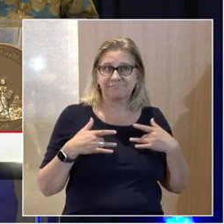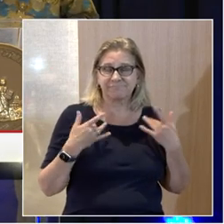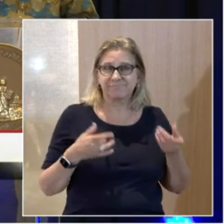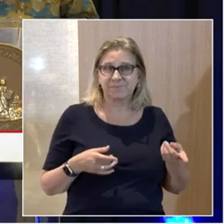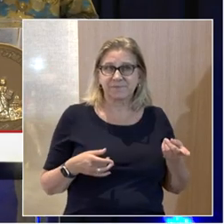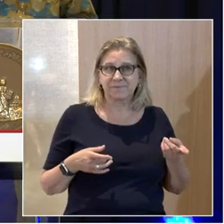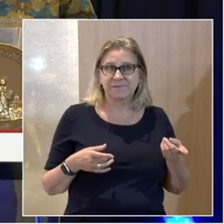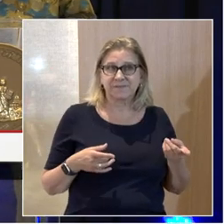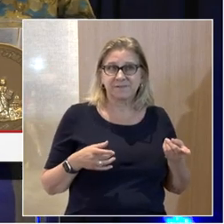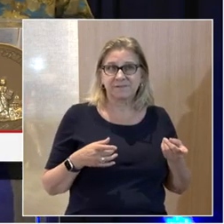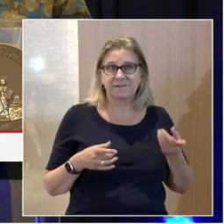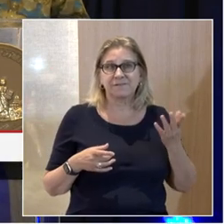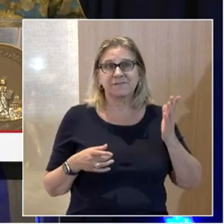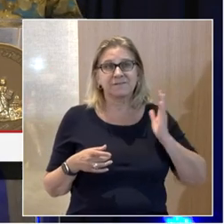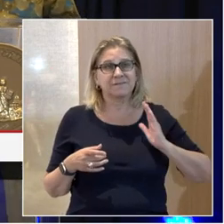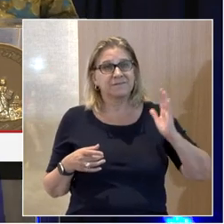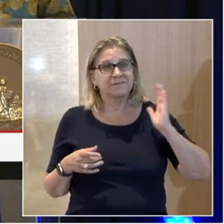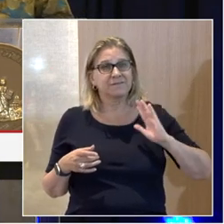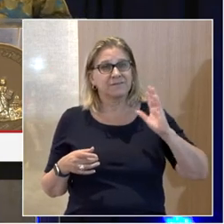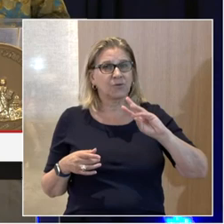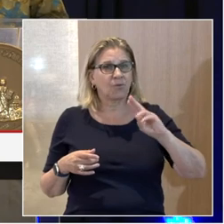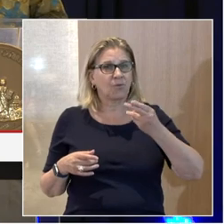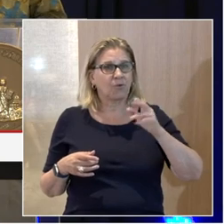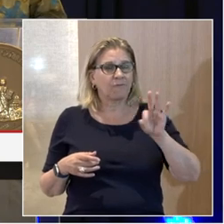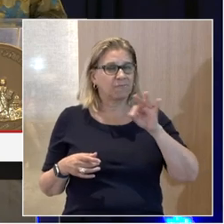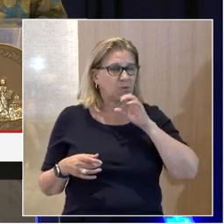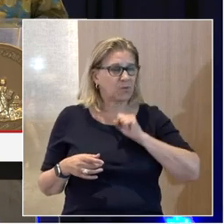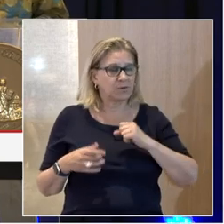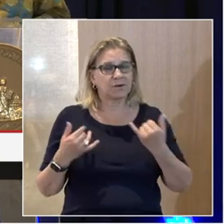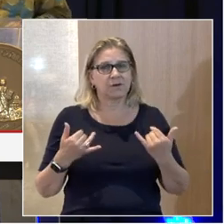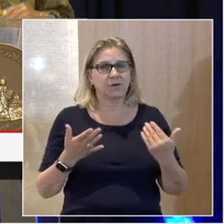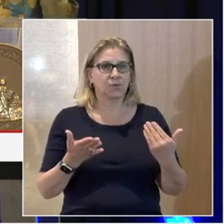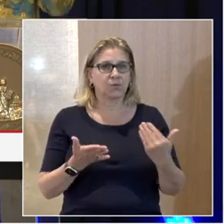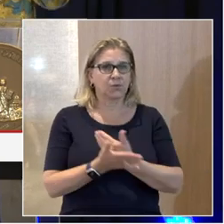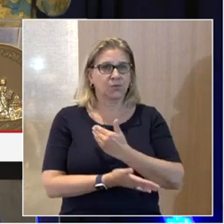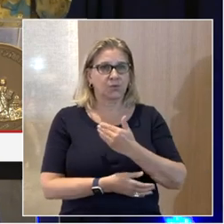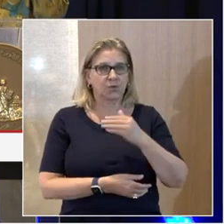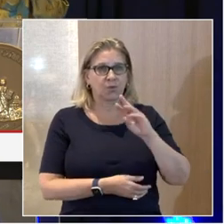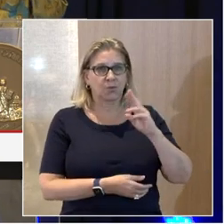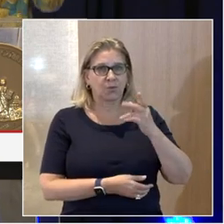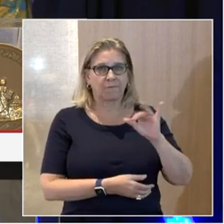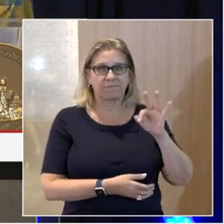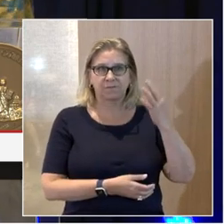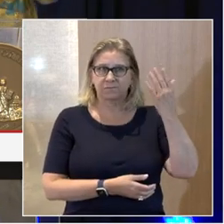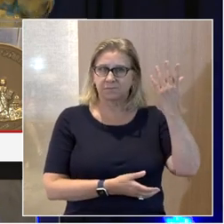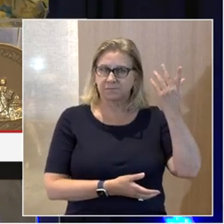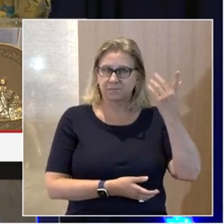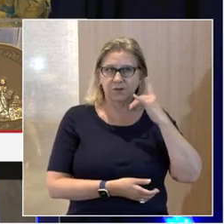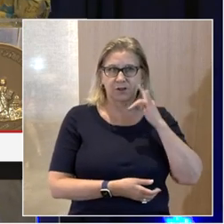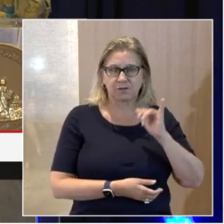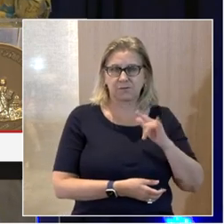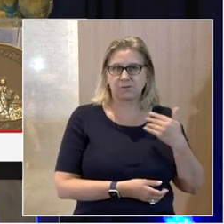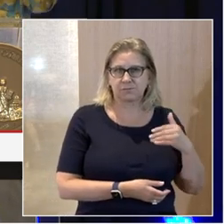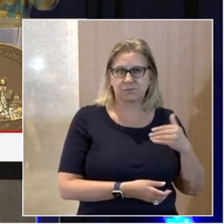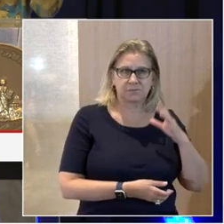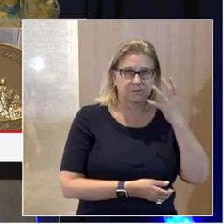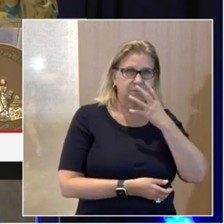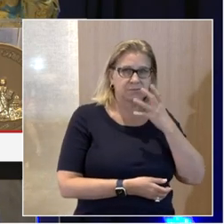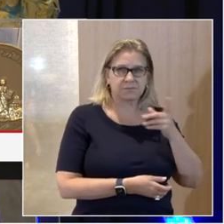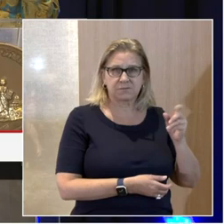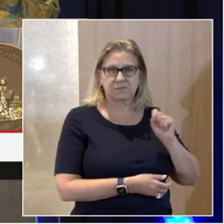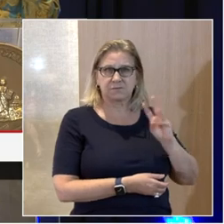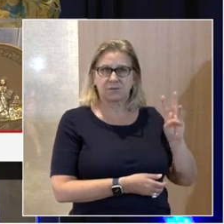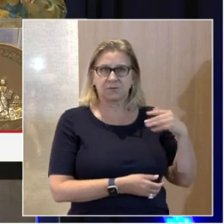wharf. So if you reimagine what that could look like, you will bring people in. The destination, the attractor, the